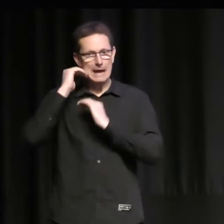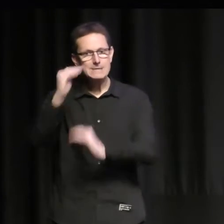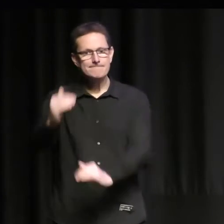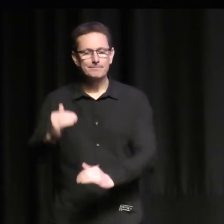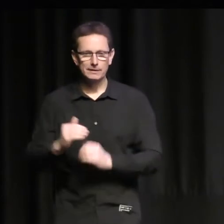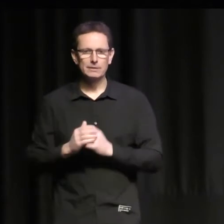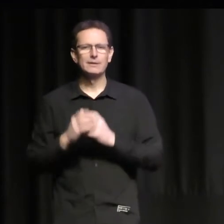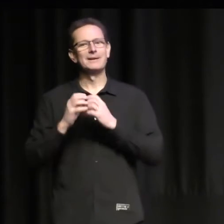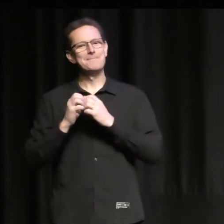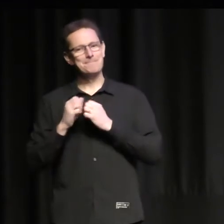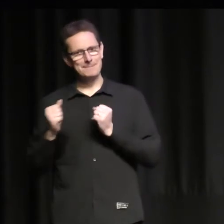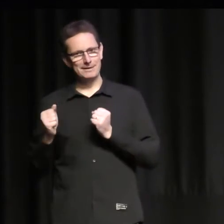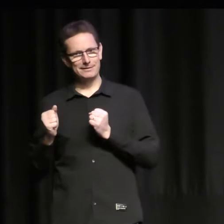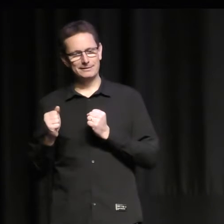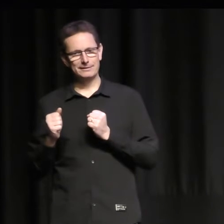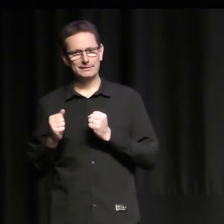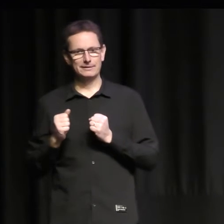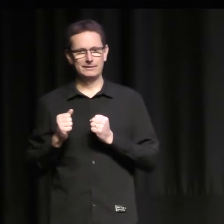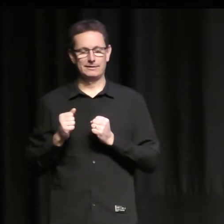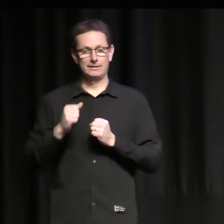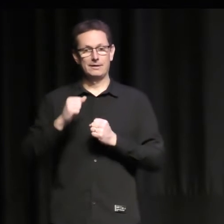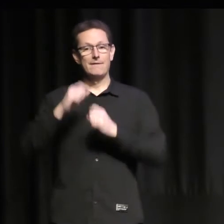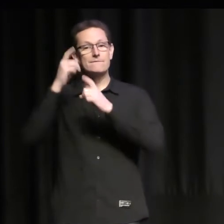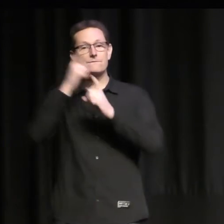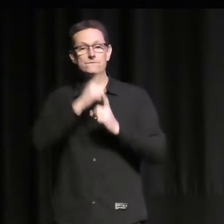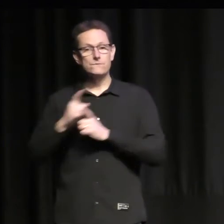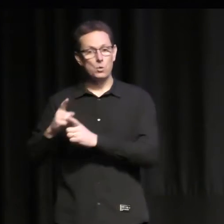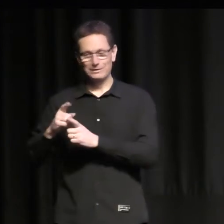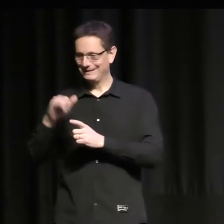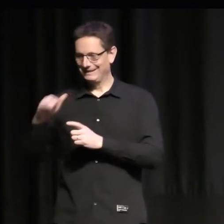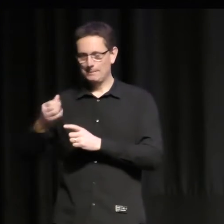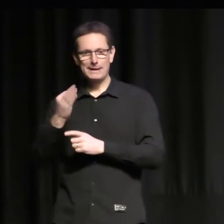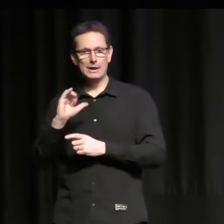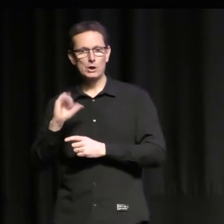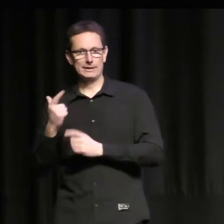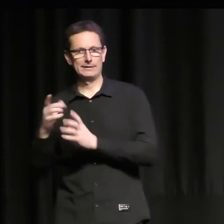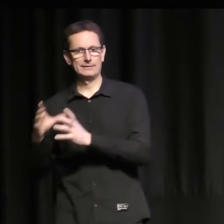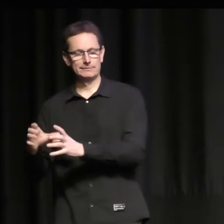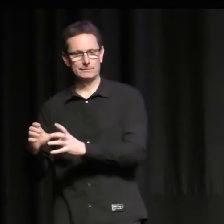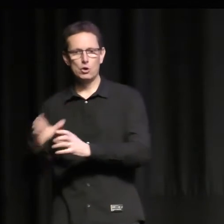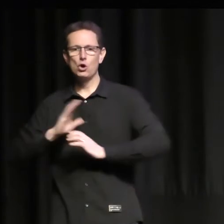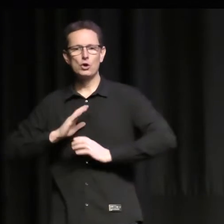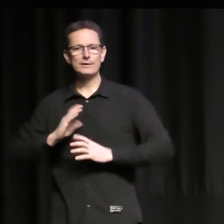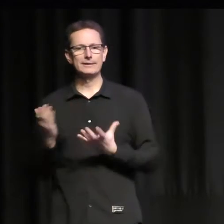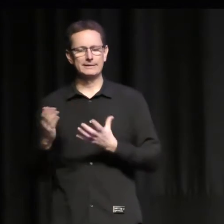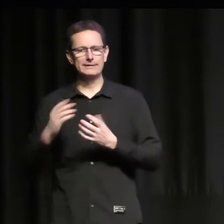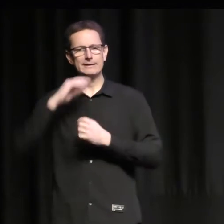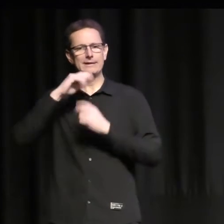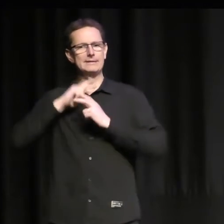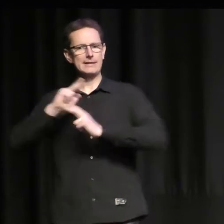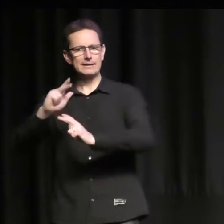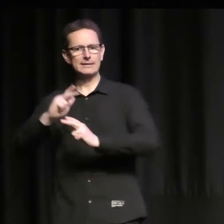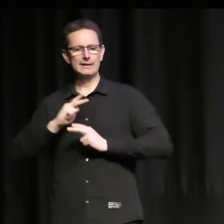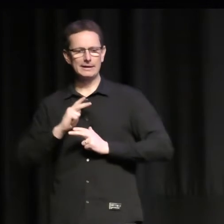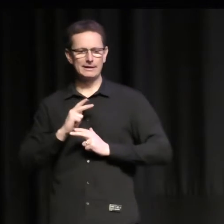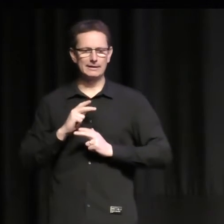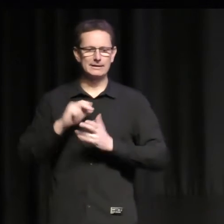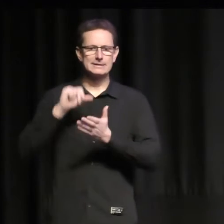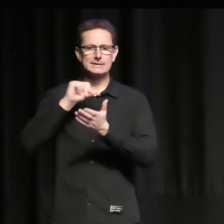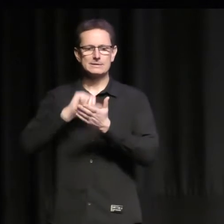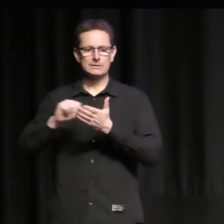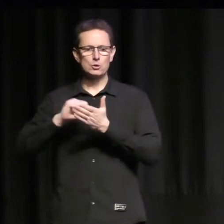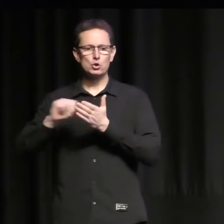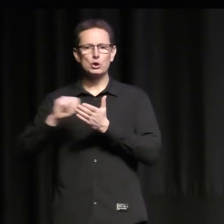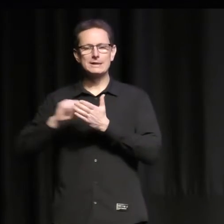But in addition, people in the precariat don't have an occupational identity or narrative.